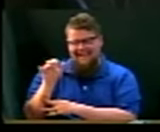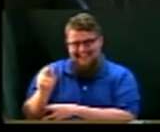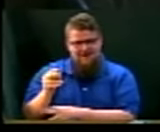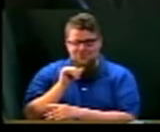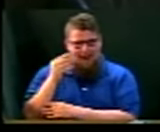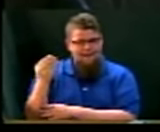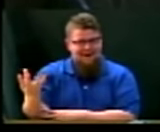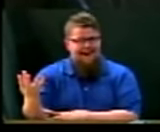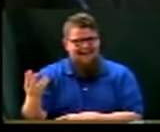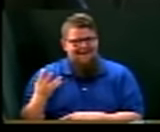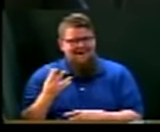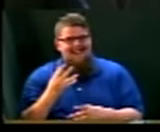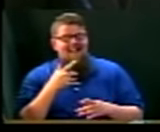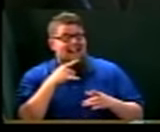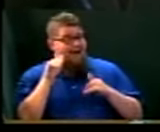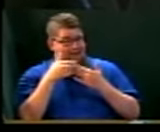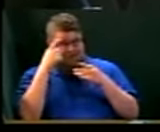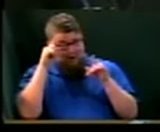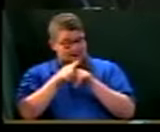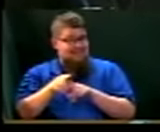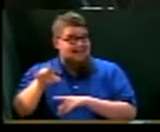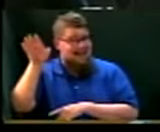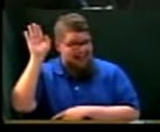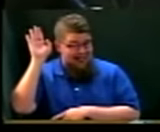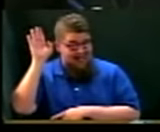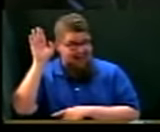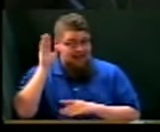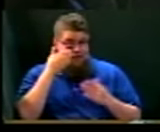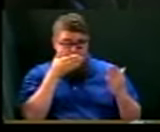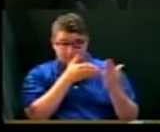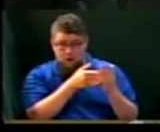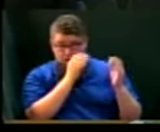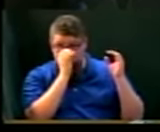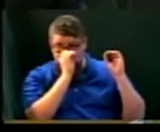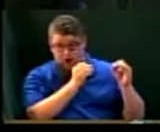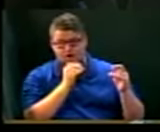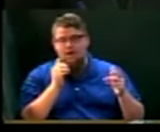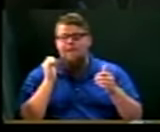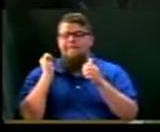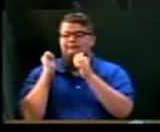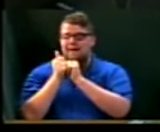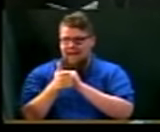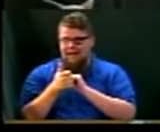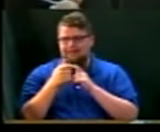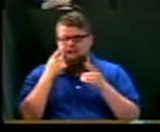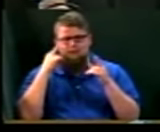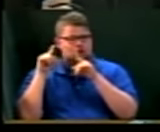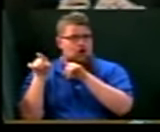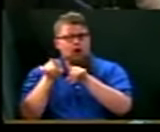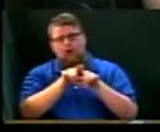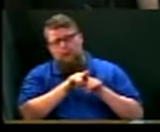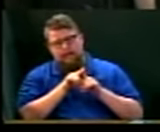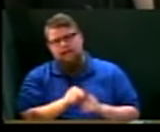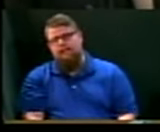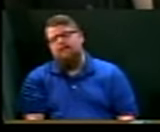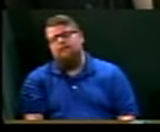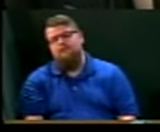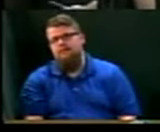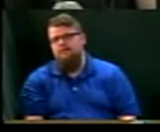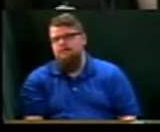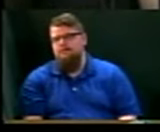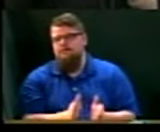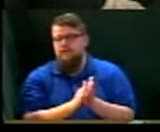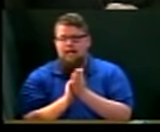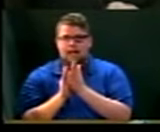say aye. Aye. Aye. All opposed. Motion carries unanimously. Okay. Oh, no,